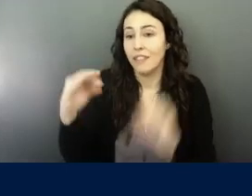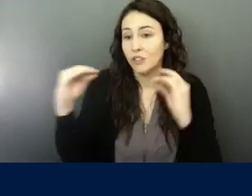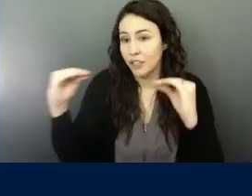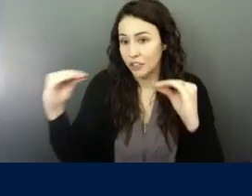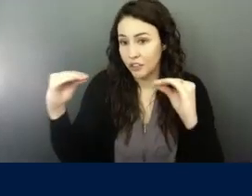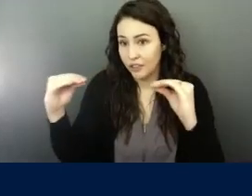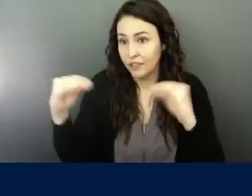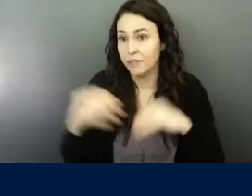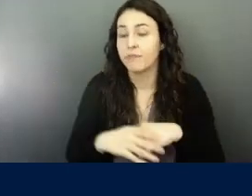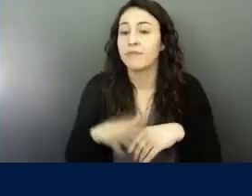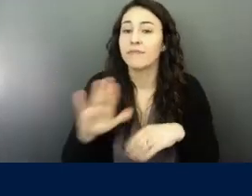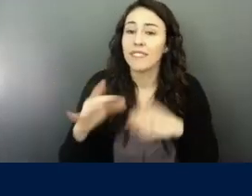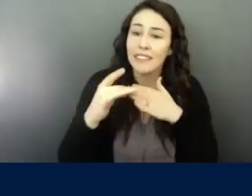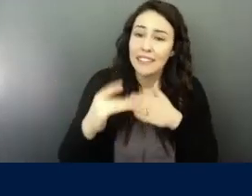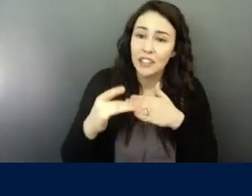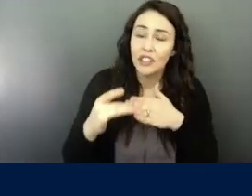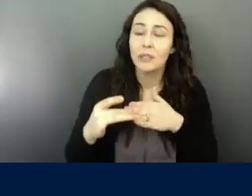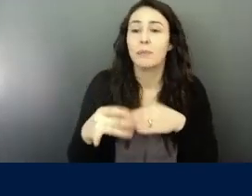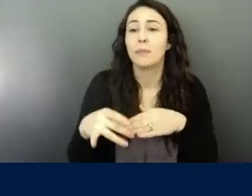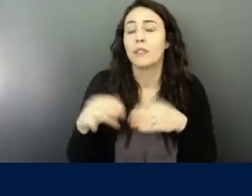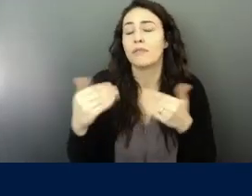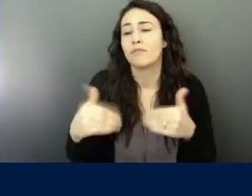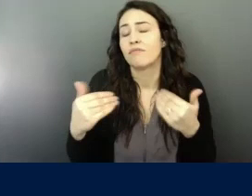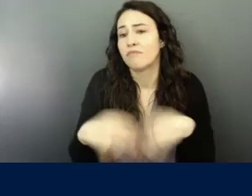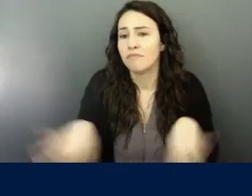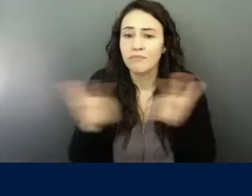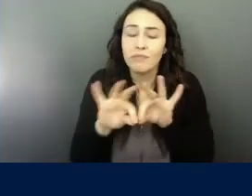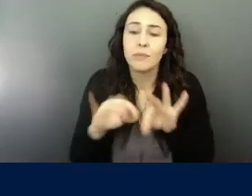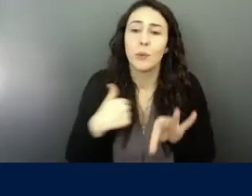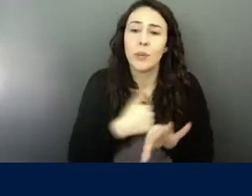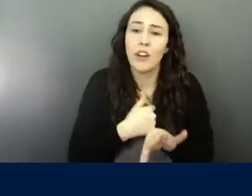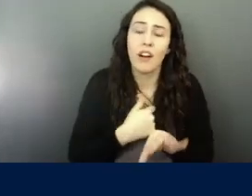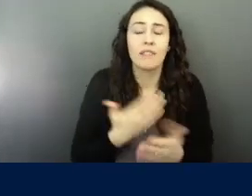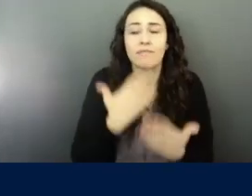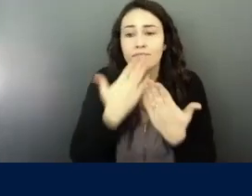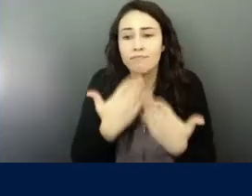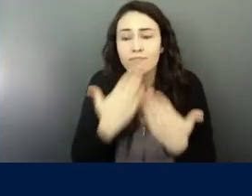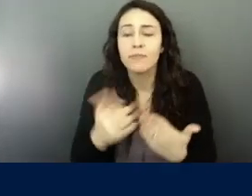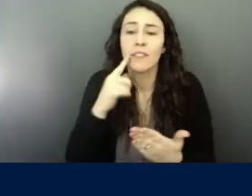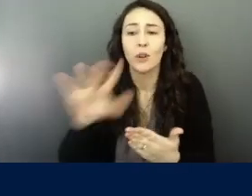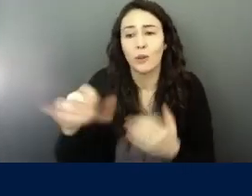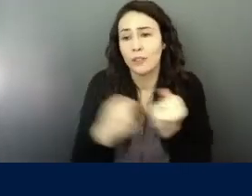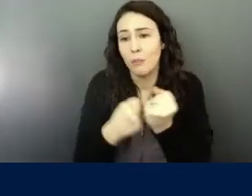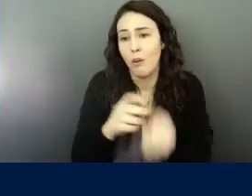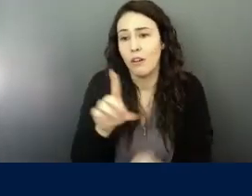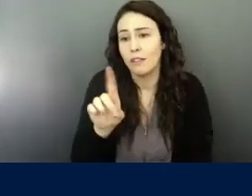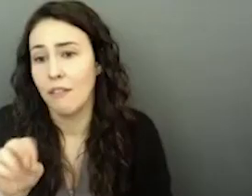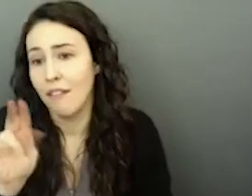His leadership and guidance have been crucial. We are deeply grateful for your support, Don. Thank you.